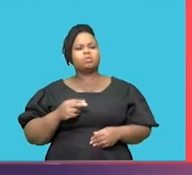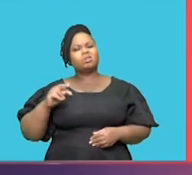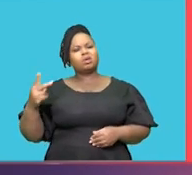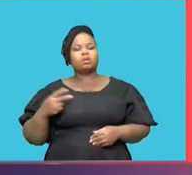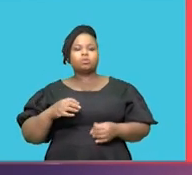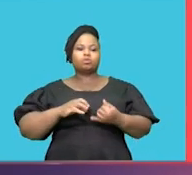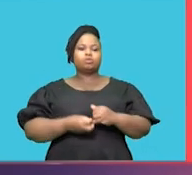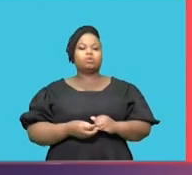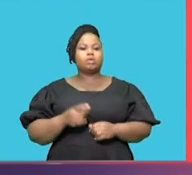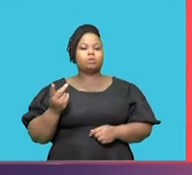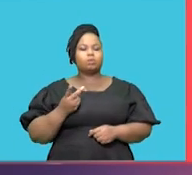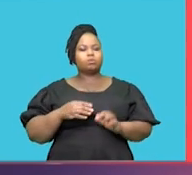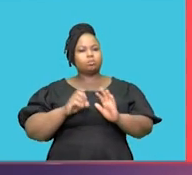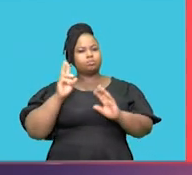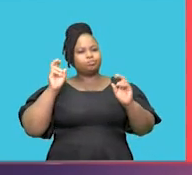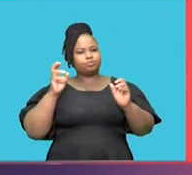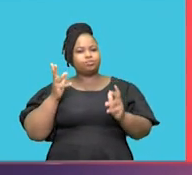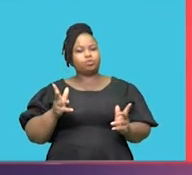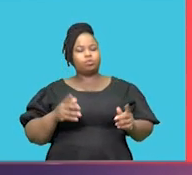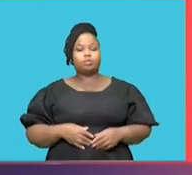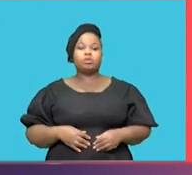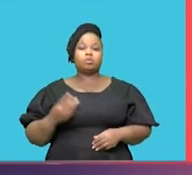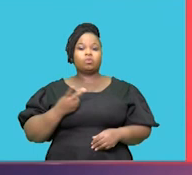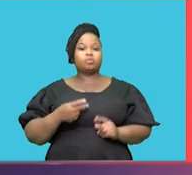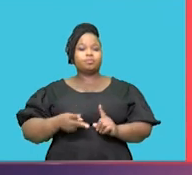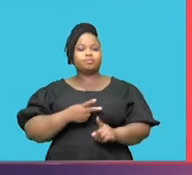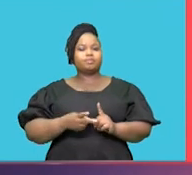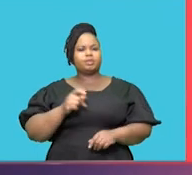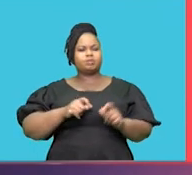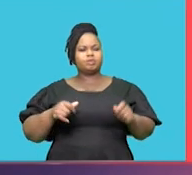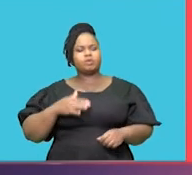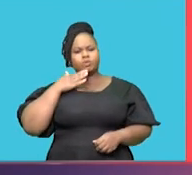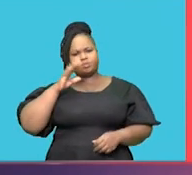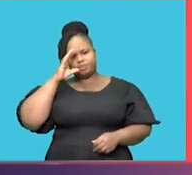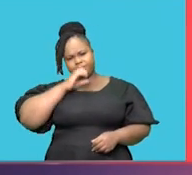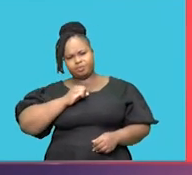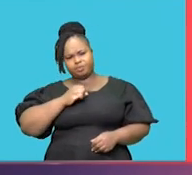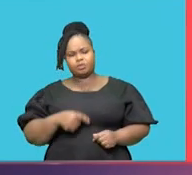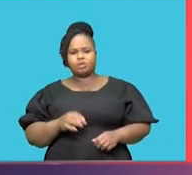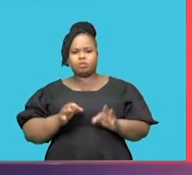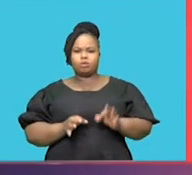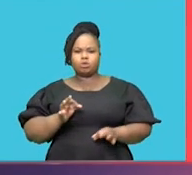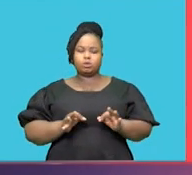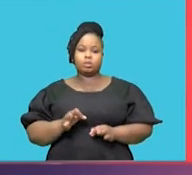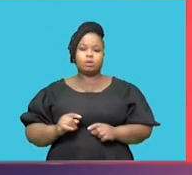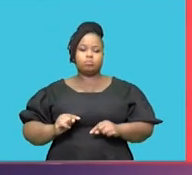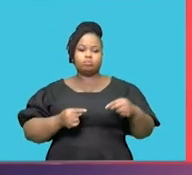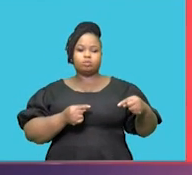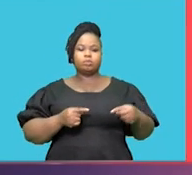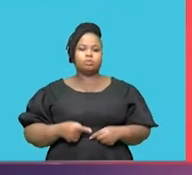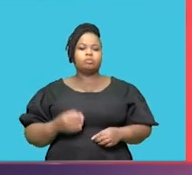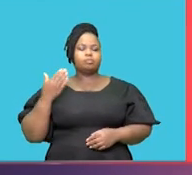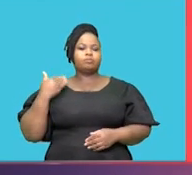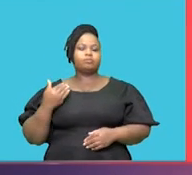sustain their puppet status. Victimization of those who are suspected of being part of the political alternative to the former